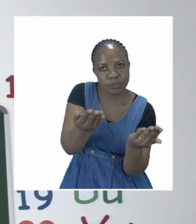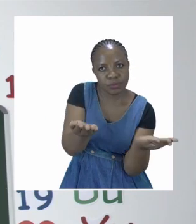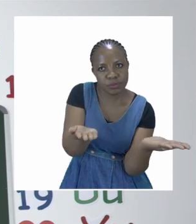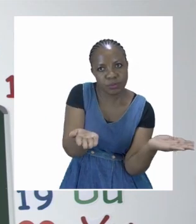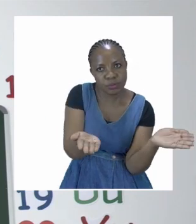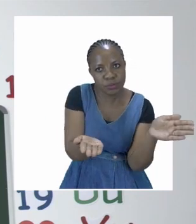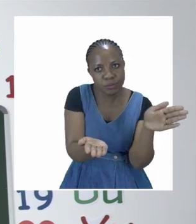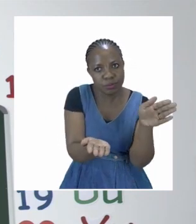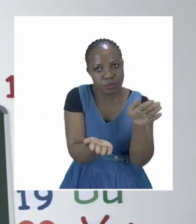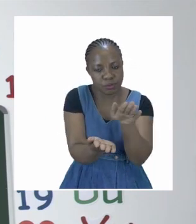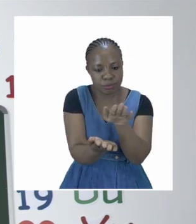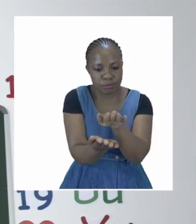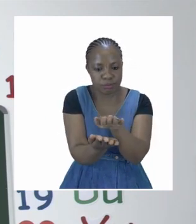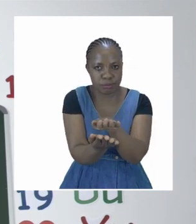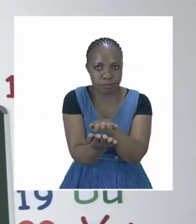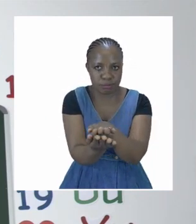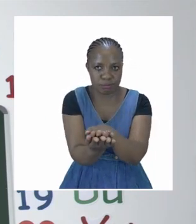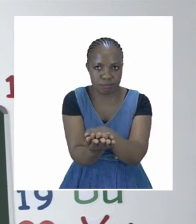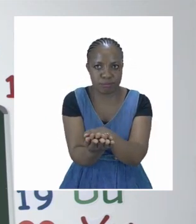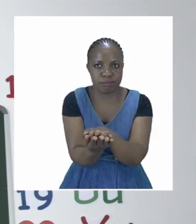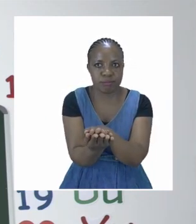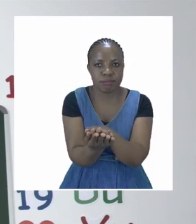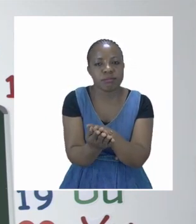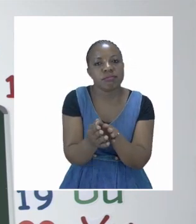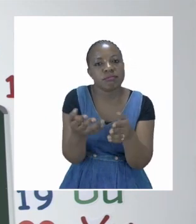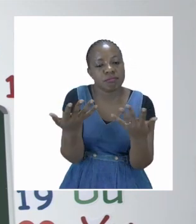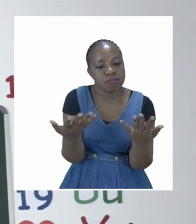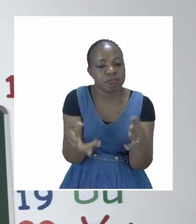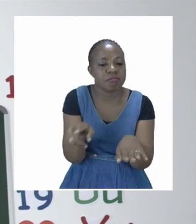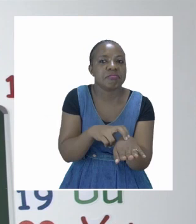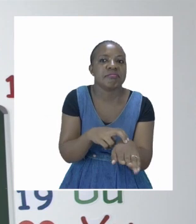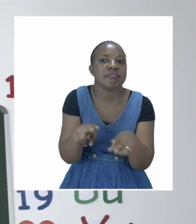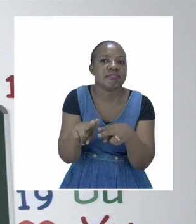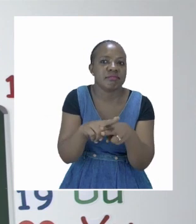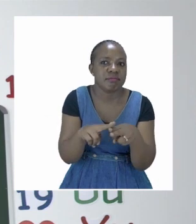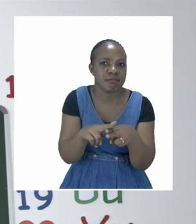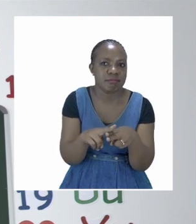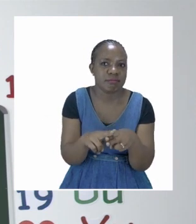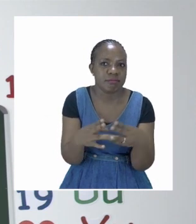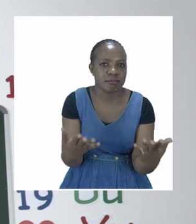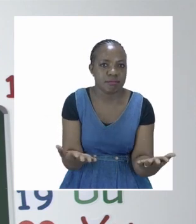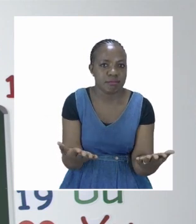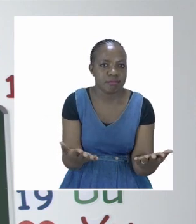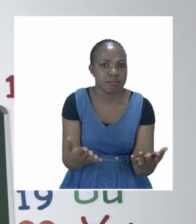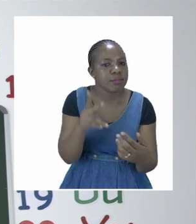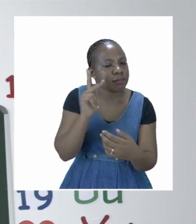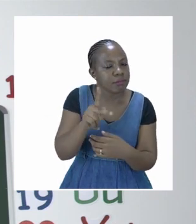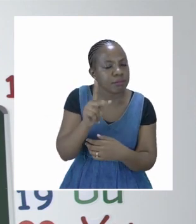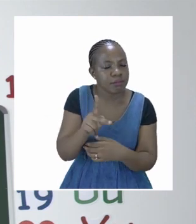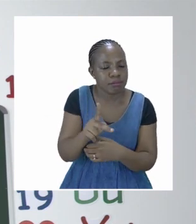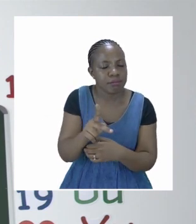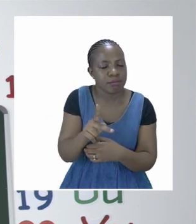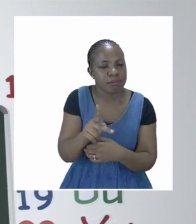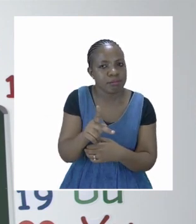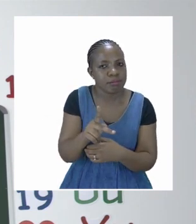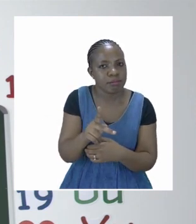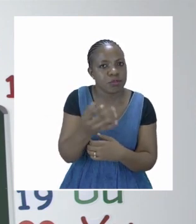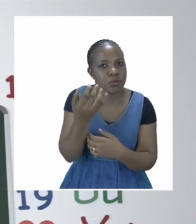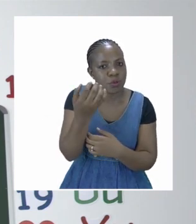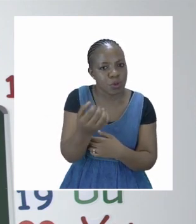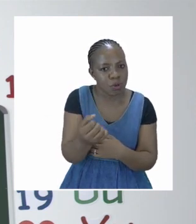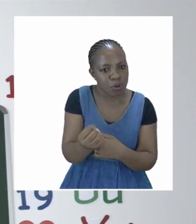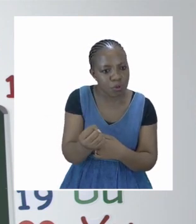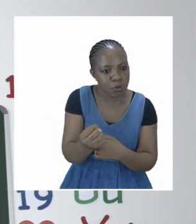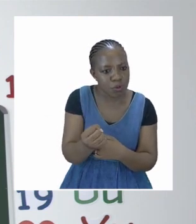it for ready to use. But there is more. We are also available on